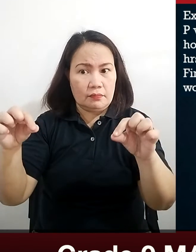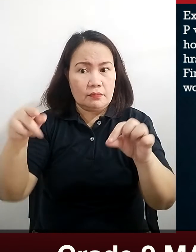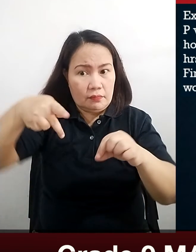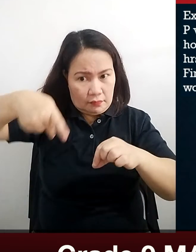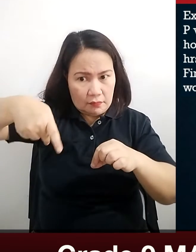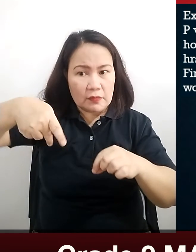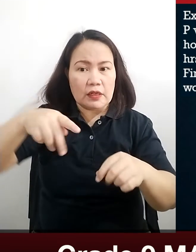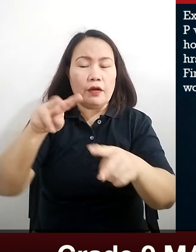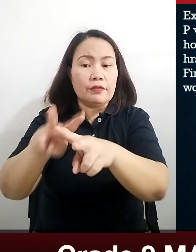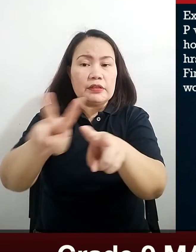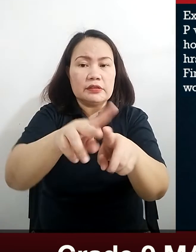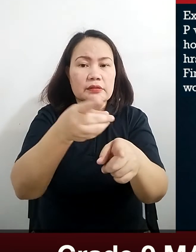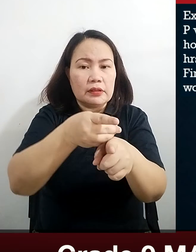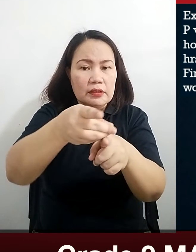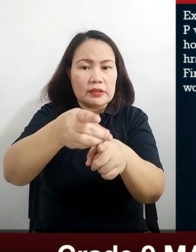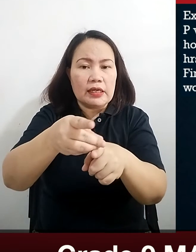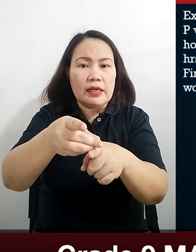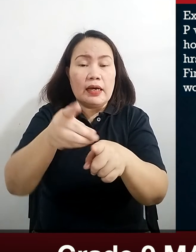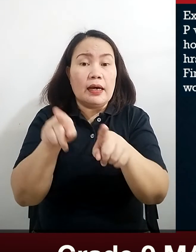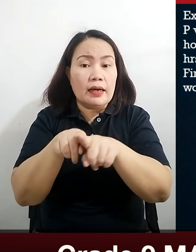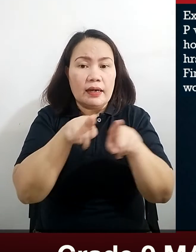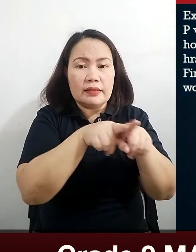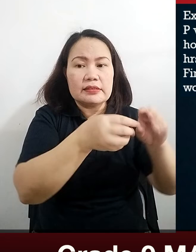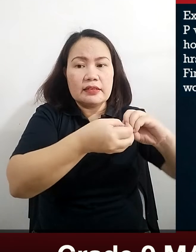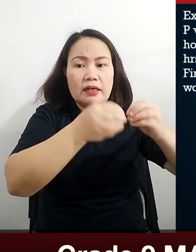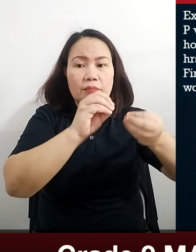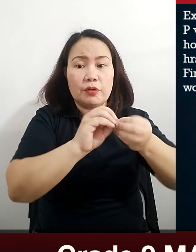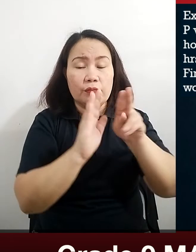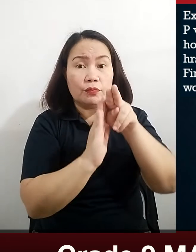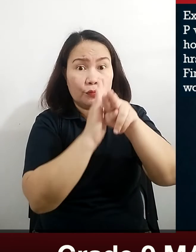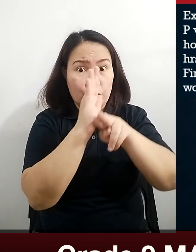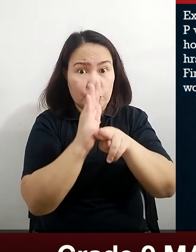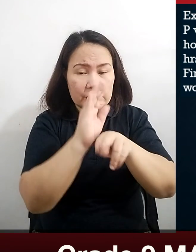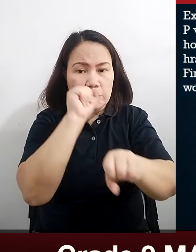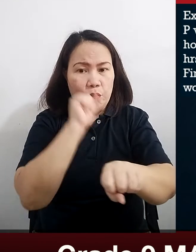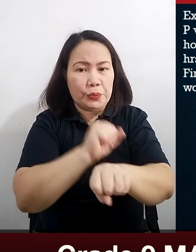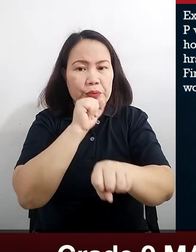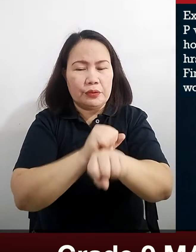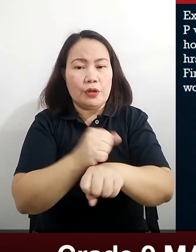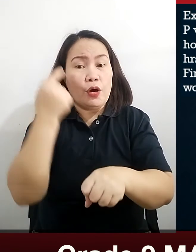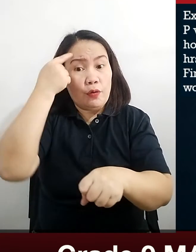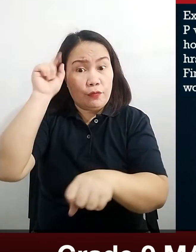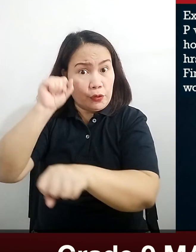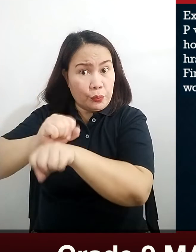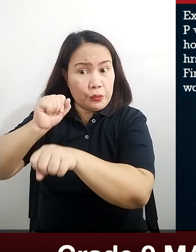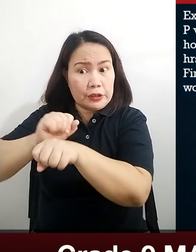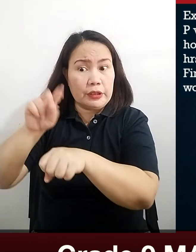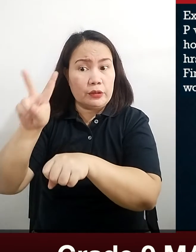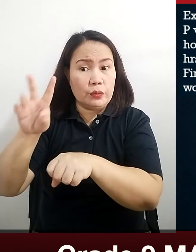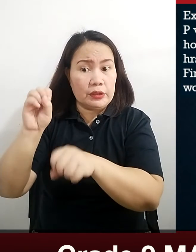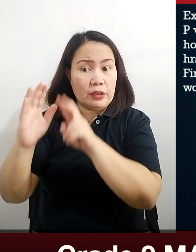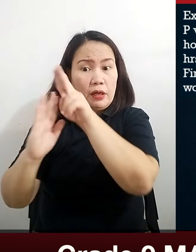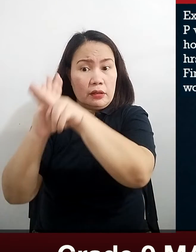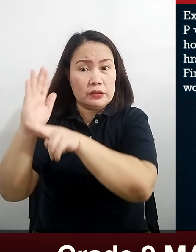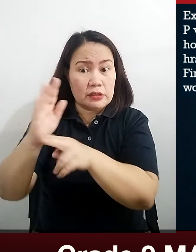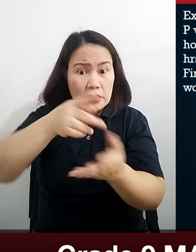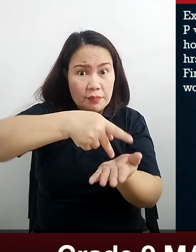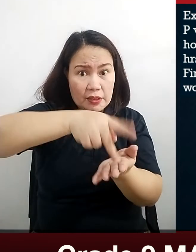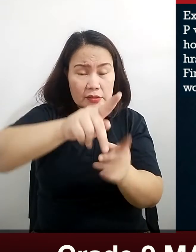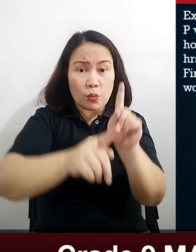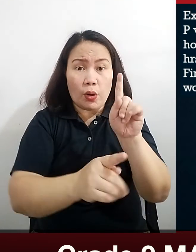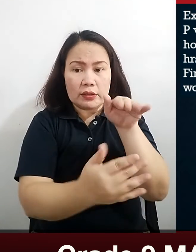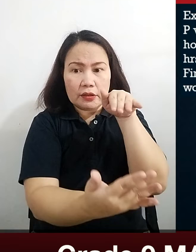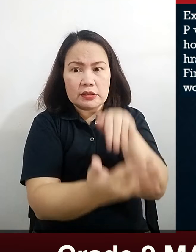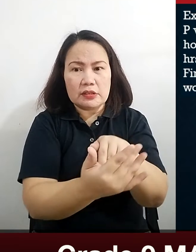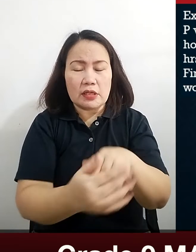the number of hours H worked. For working 20 hours, the payment is 1,000 pesos.